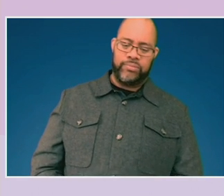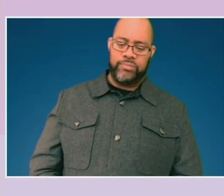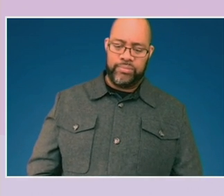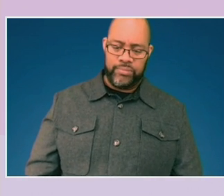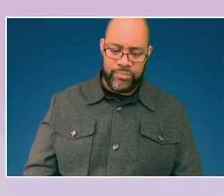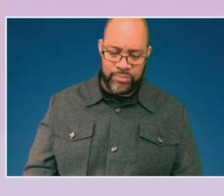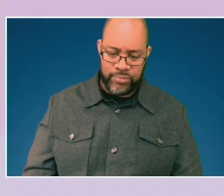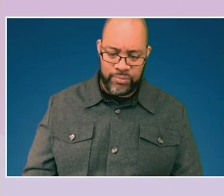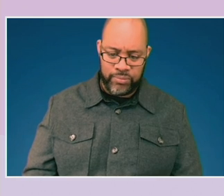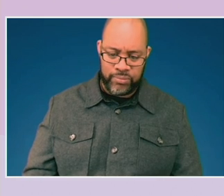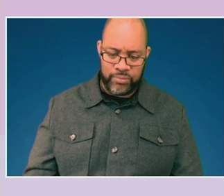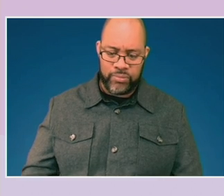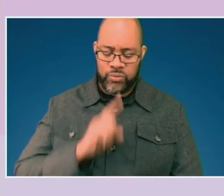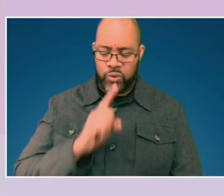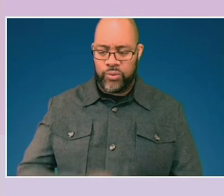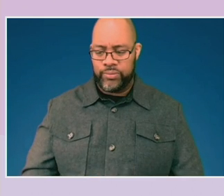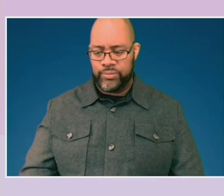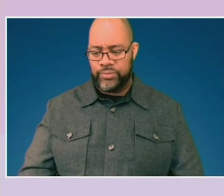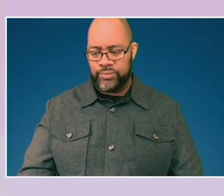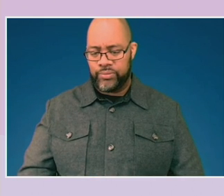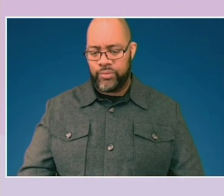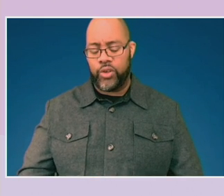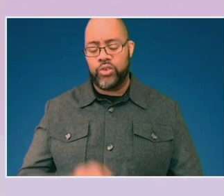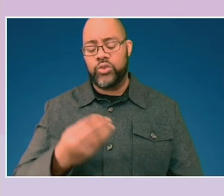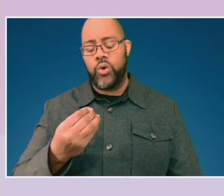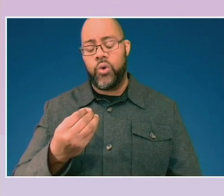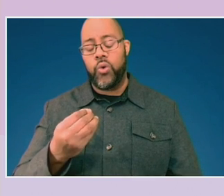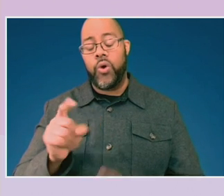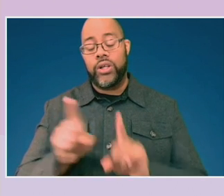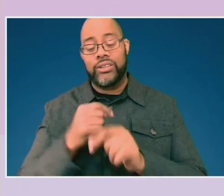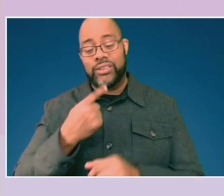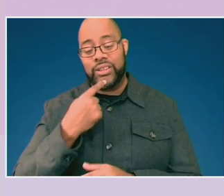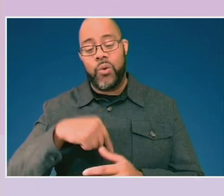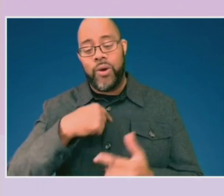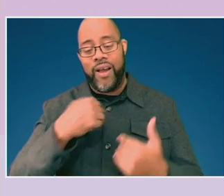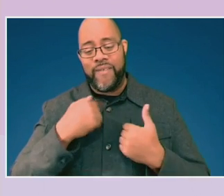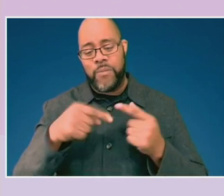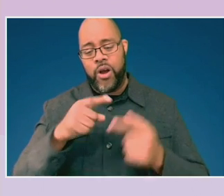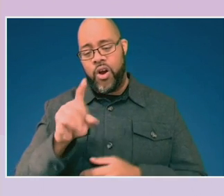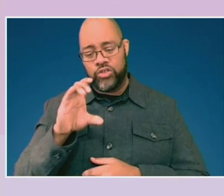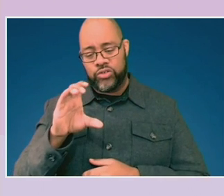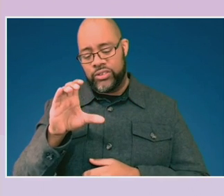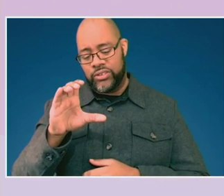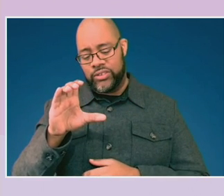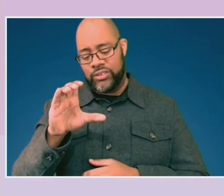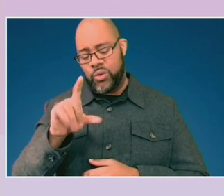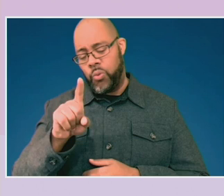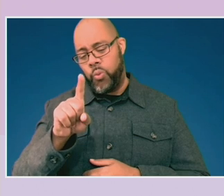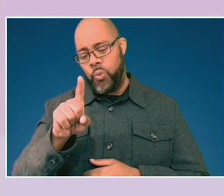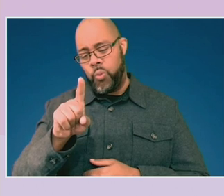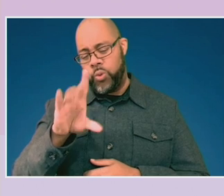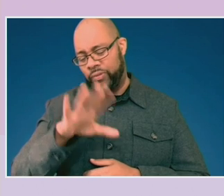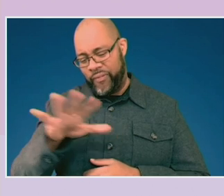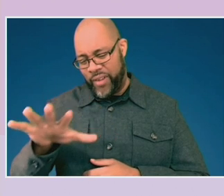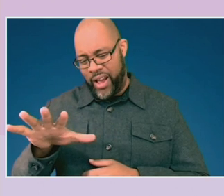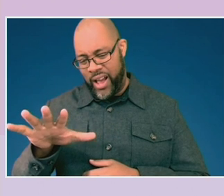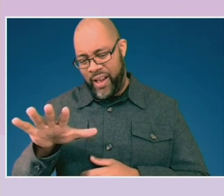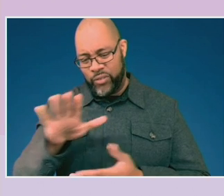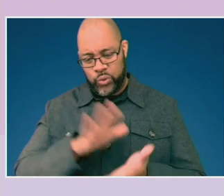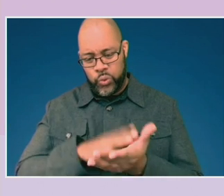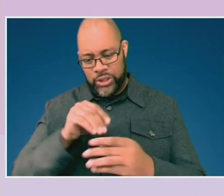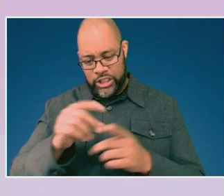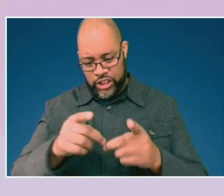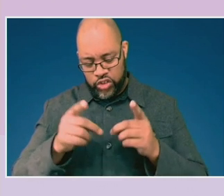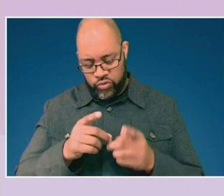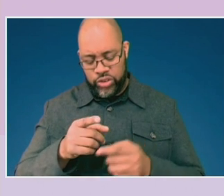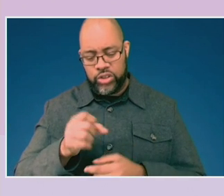Sure. So we, as I said, we have about 155 or just over 155 schools in our district. So we